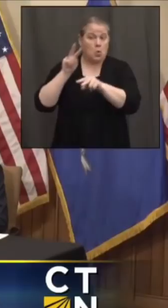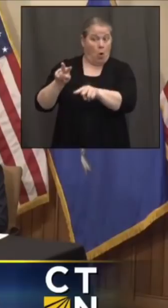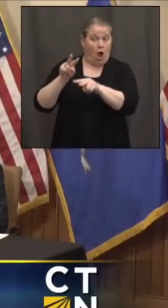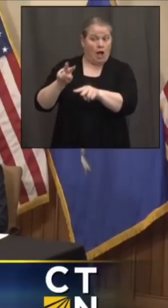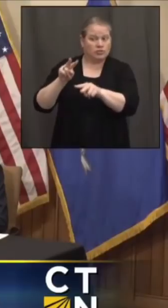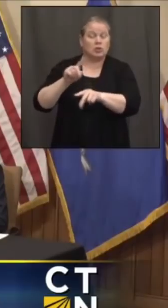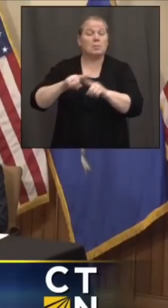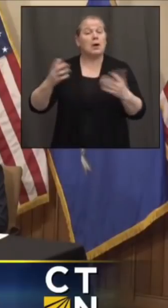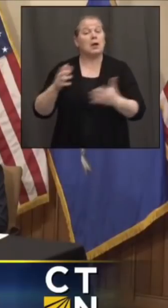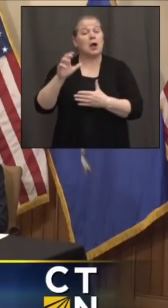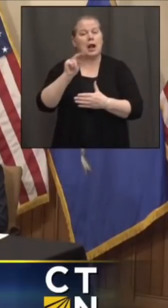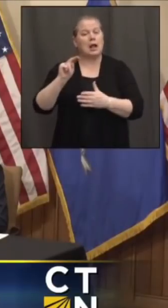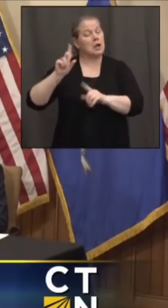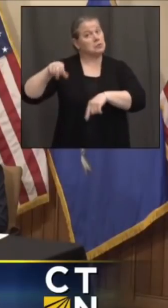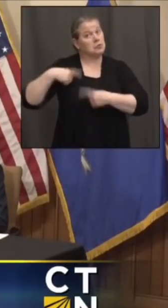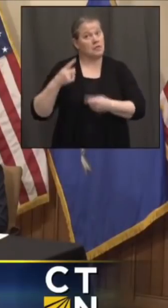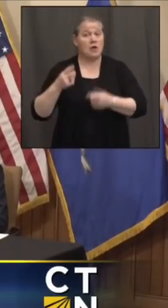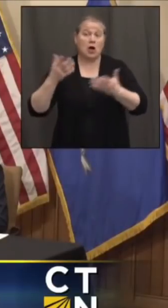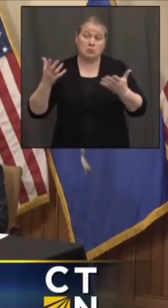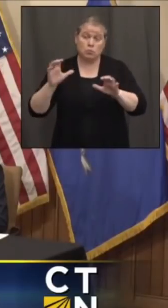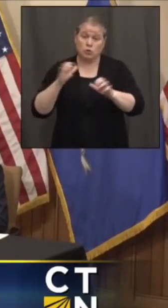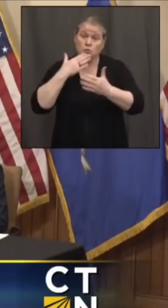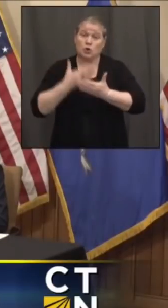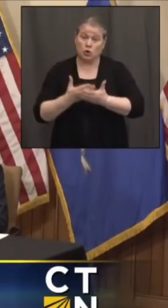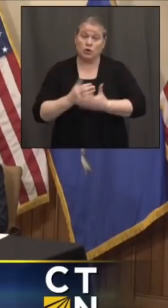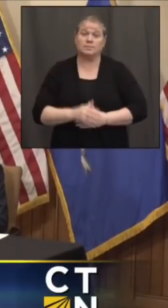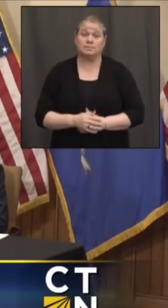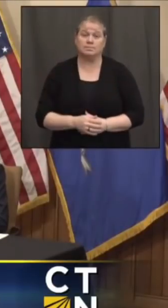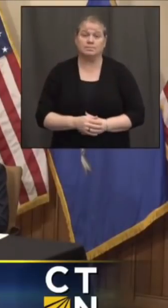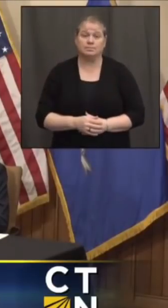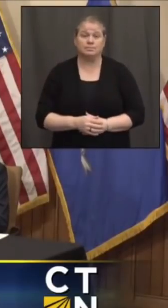Thanks. And then I just want to make sure I understood what you said earlier.